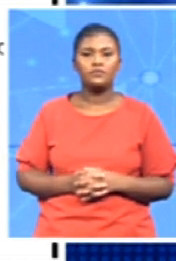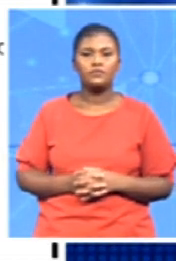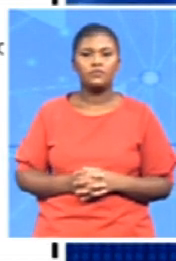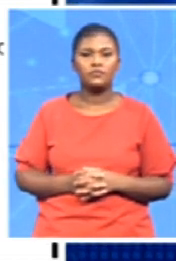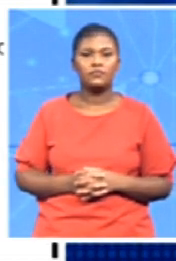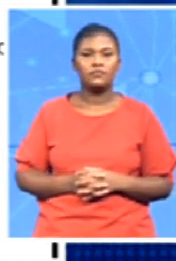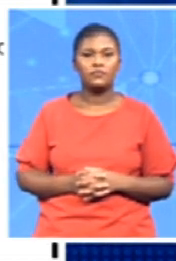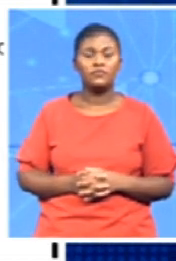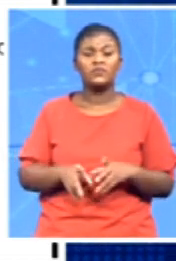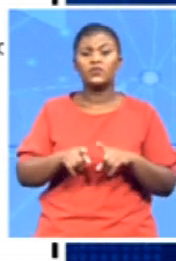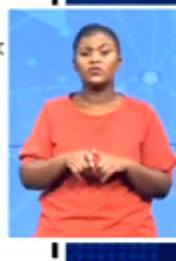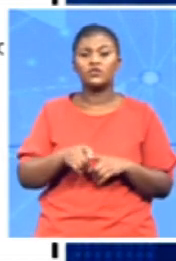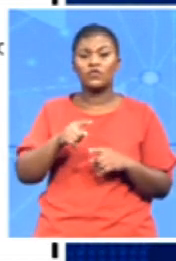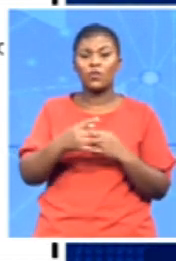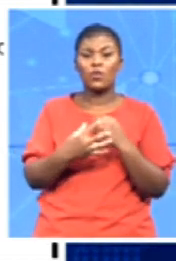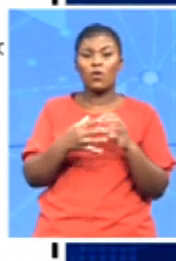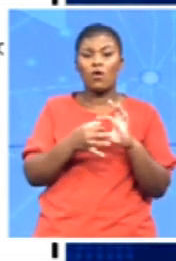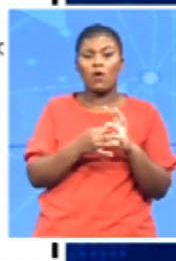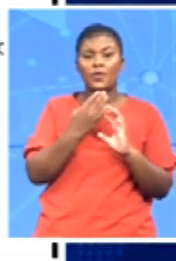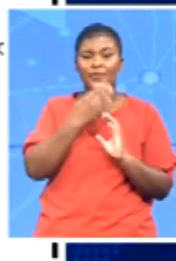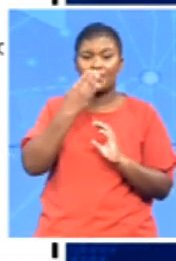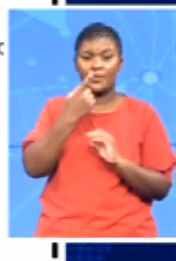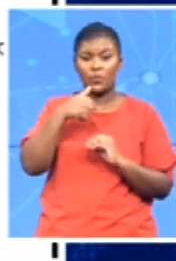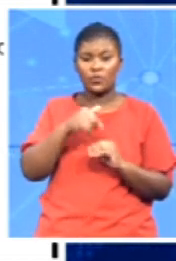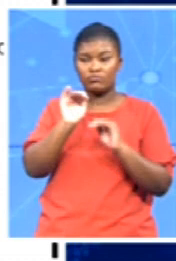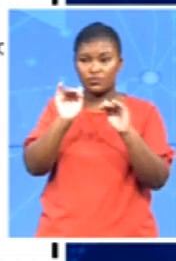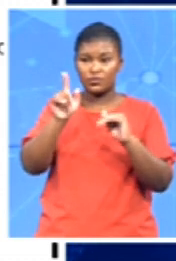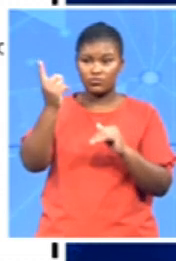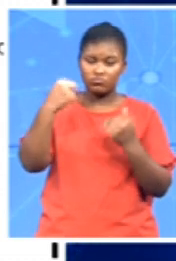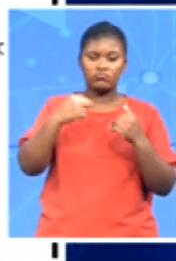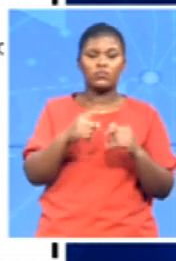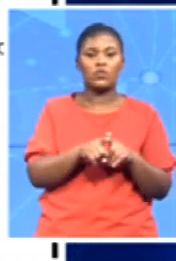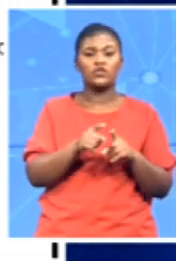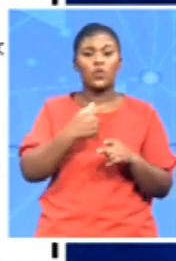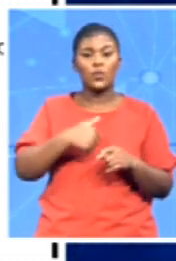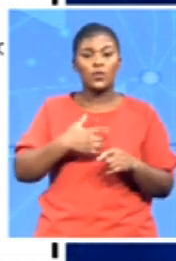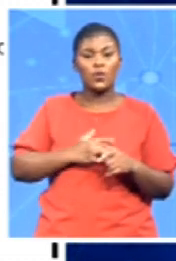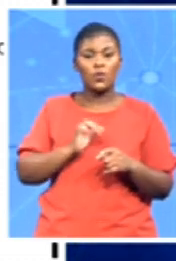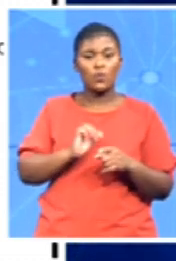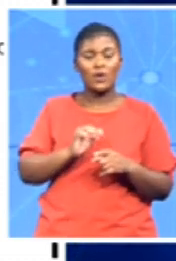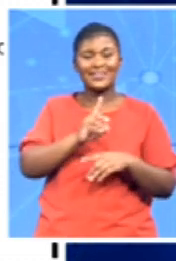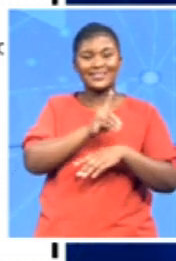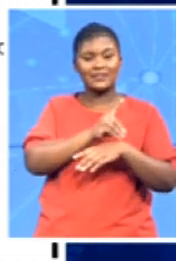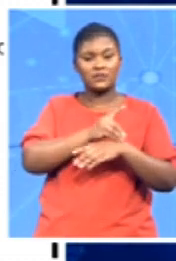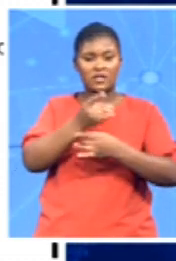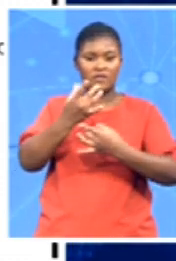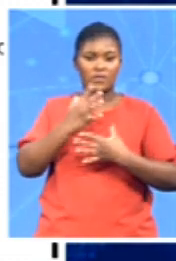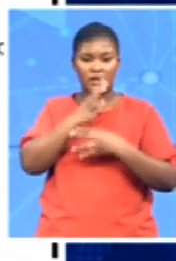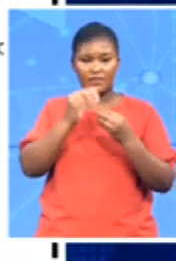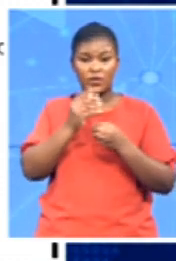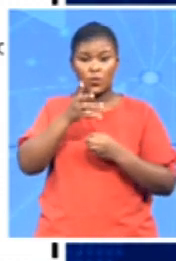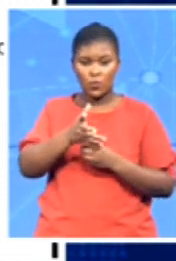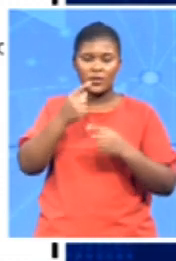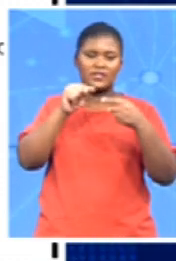come forward. And then obviously we want our efforts to be guided by data and available evidence. And we will target geographic areas with low